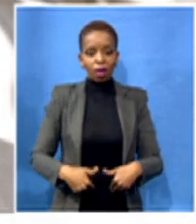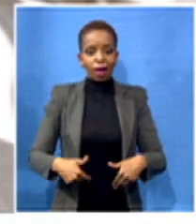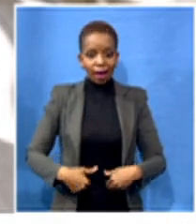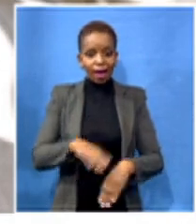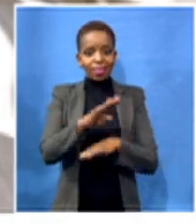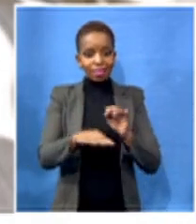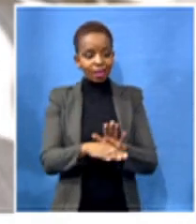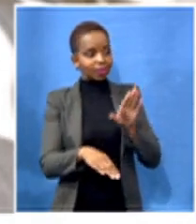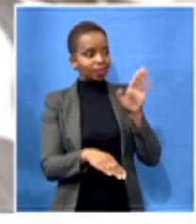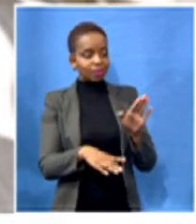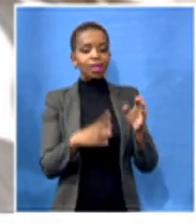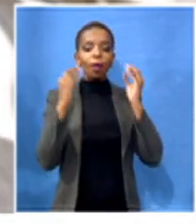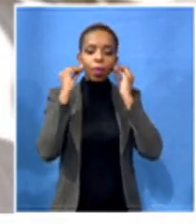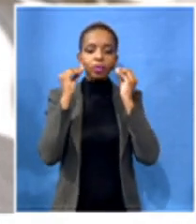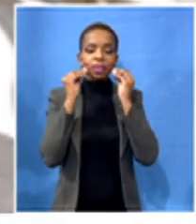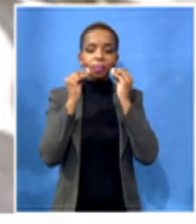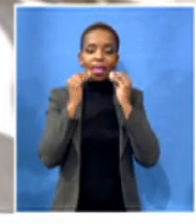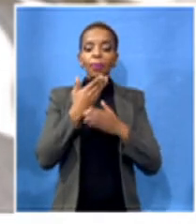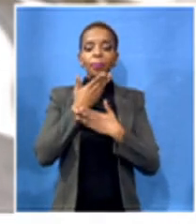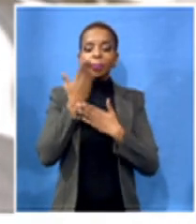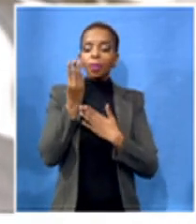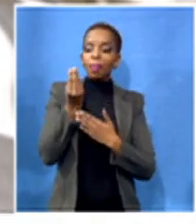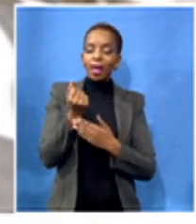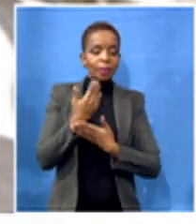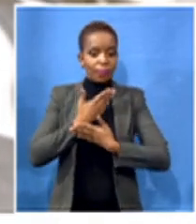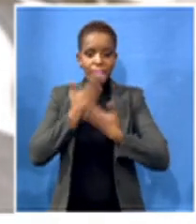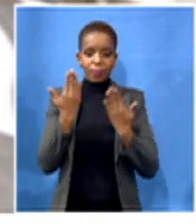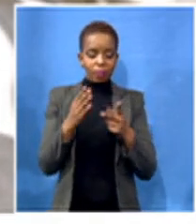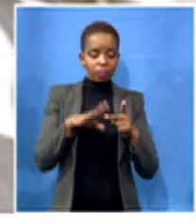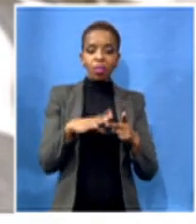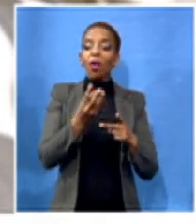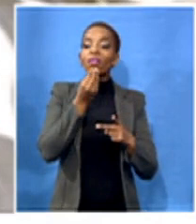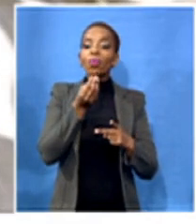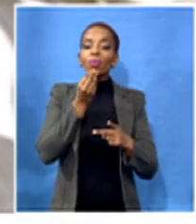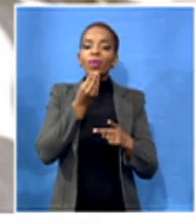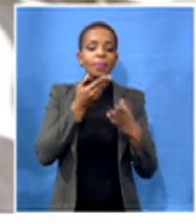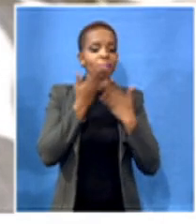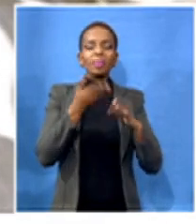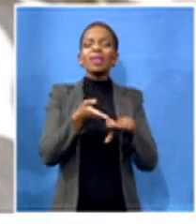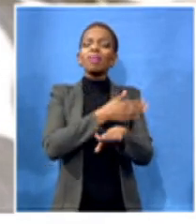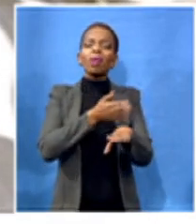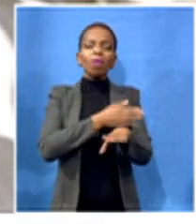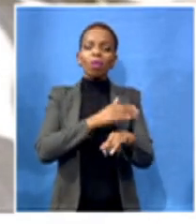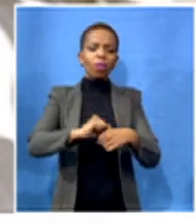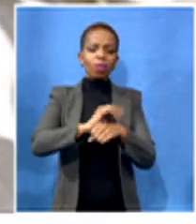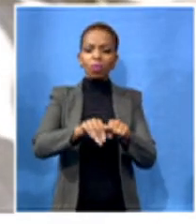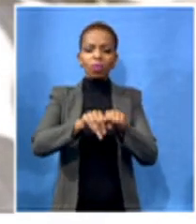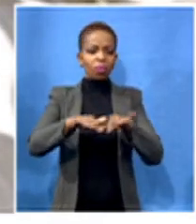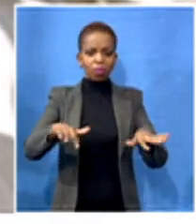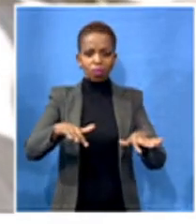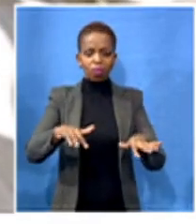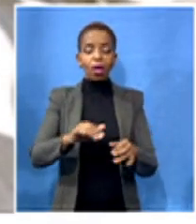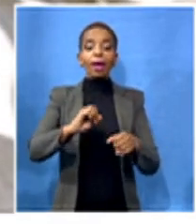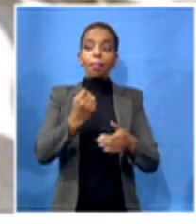financial security, and many, many more had no food security before COVID-19. All that COVID-19